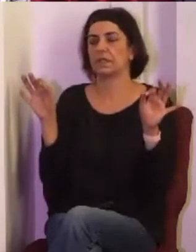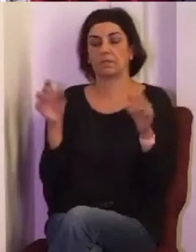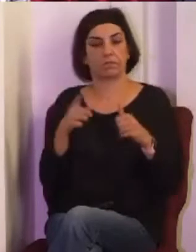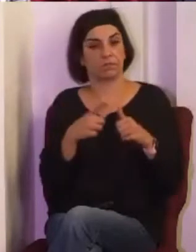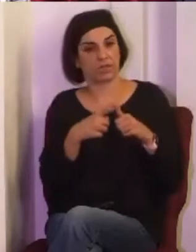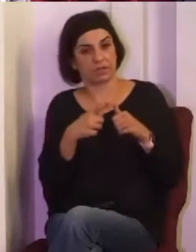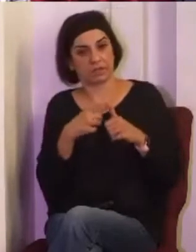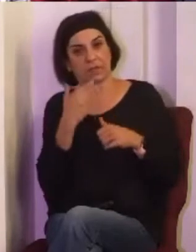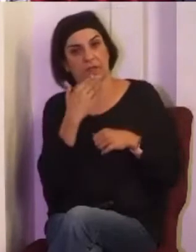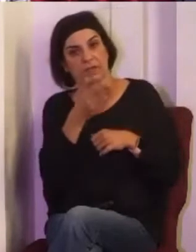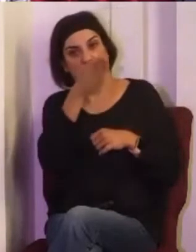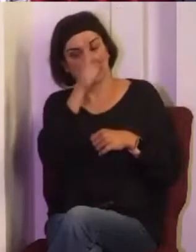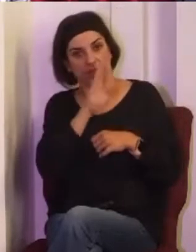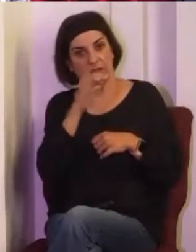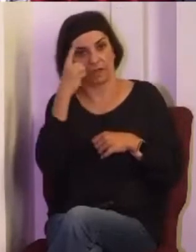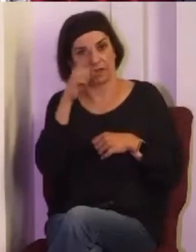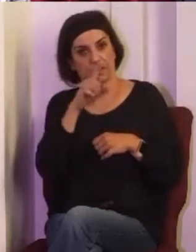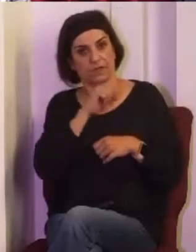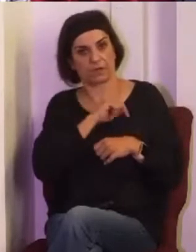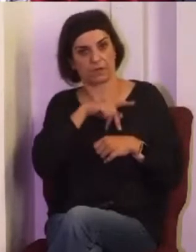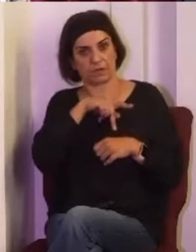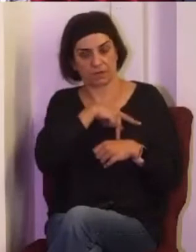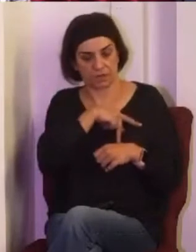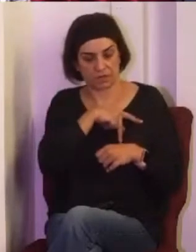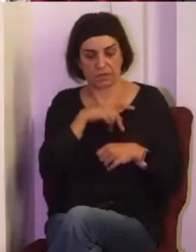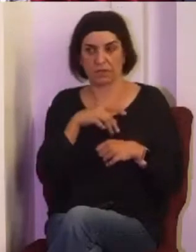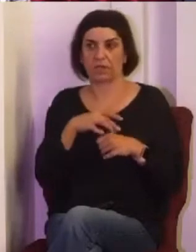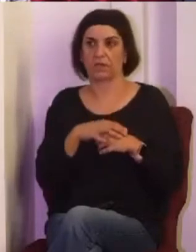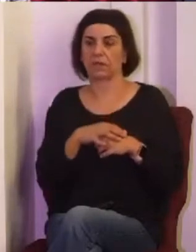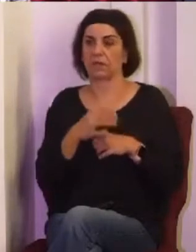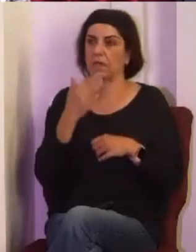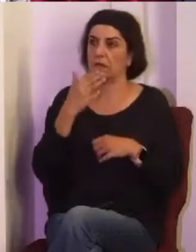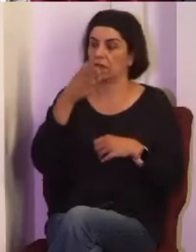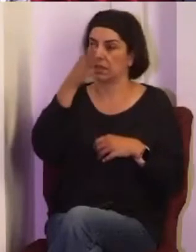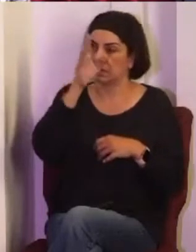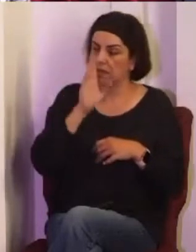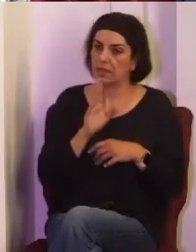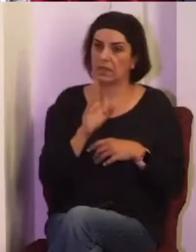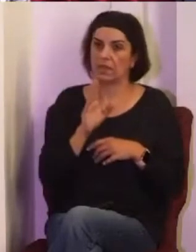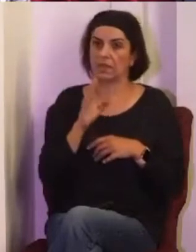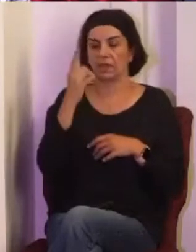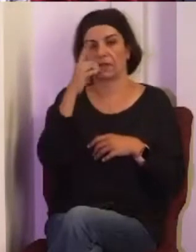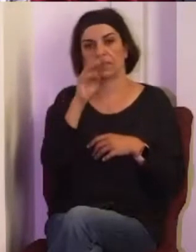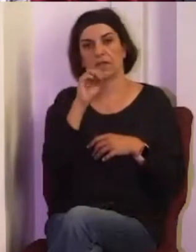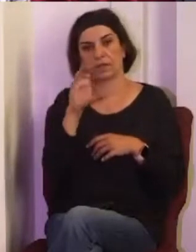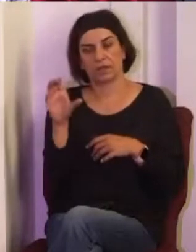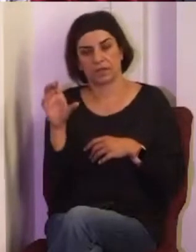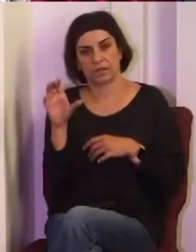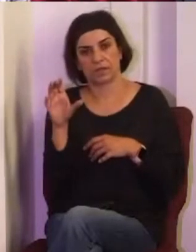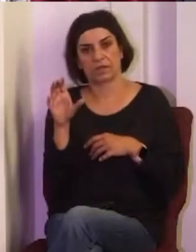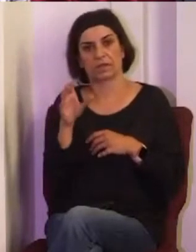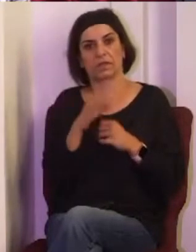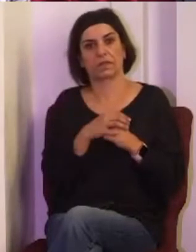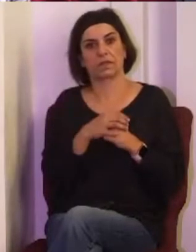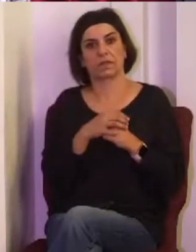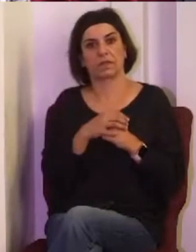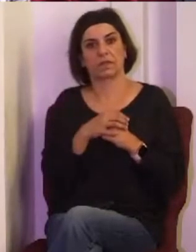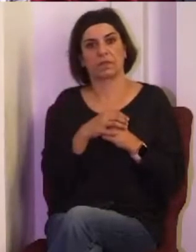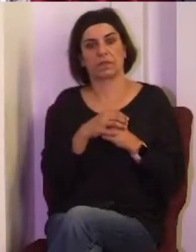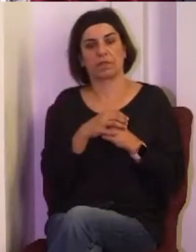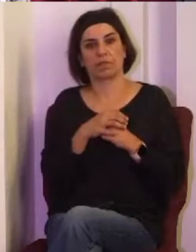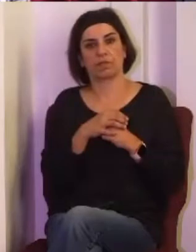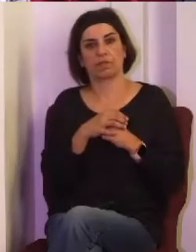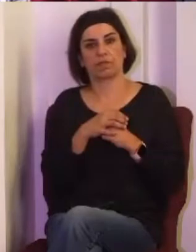first of all, thank God for Troy Perry. Second of all, thank God for MCC, for Metropolitan Community